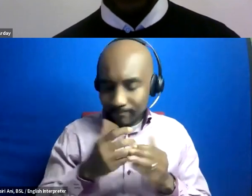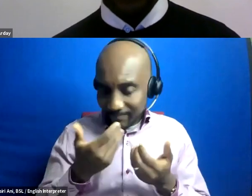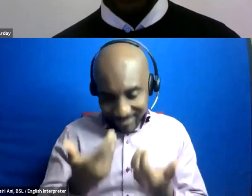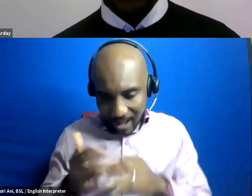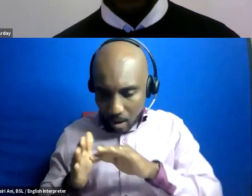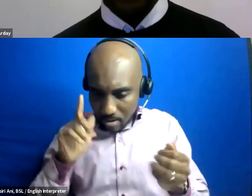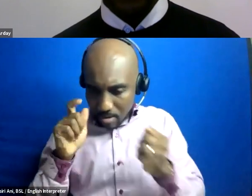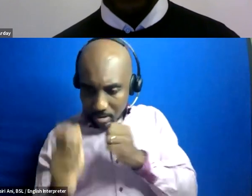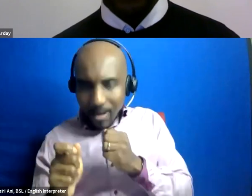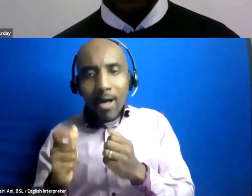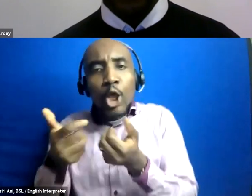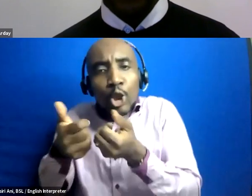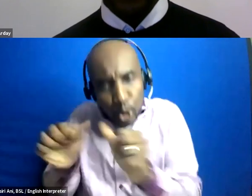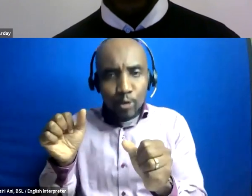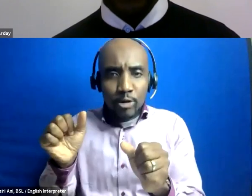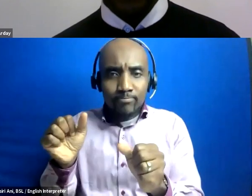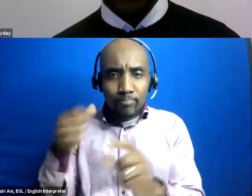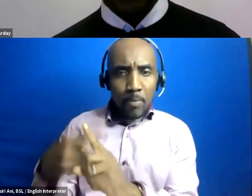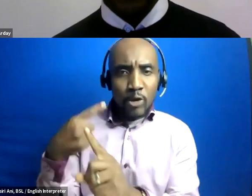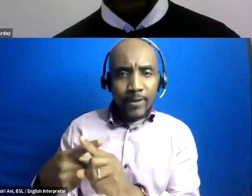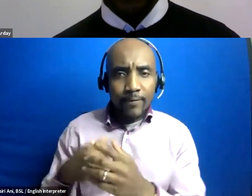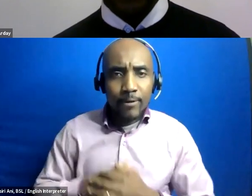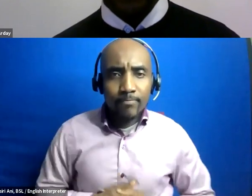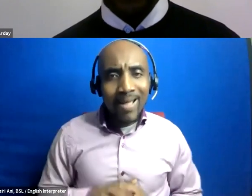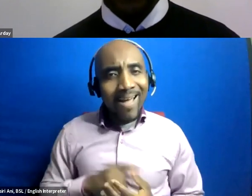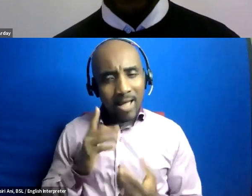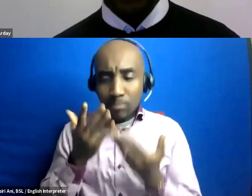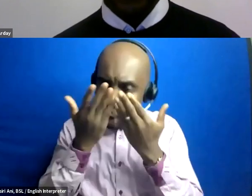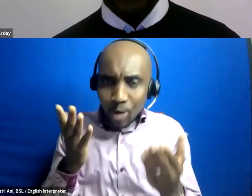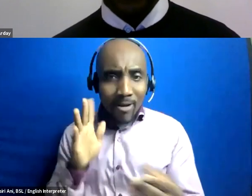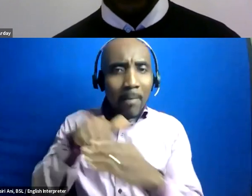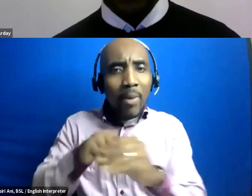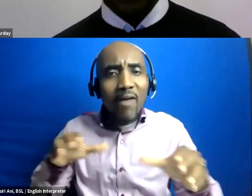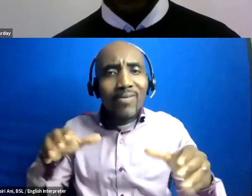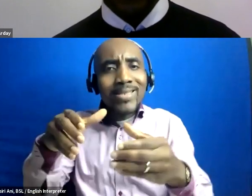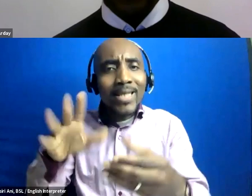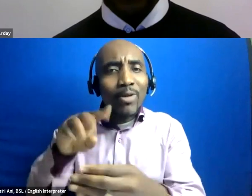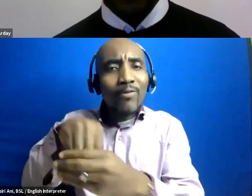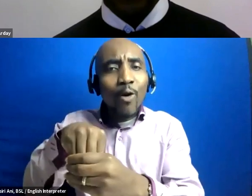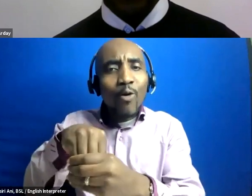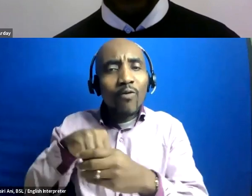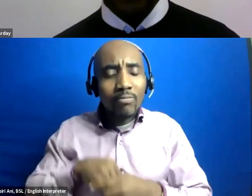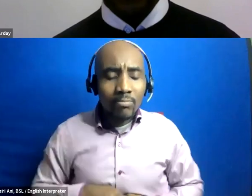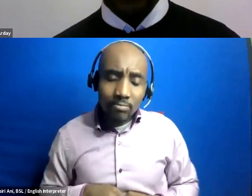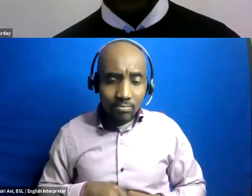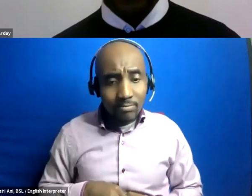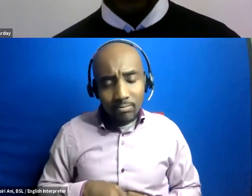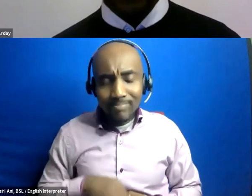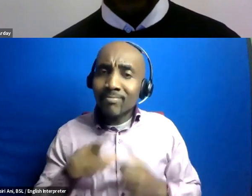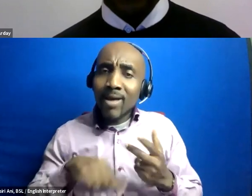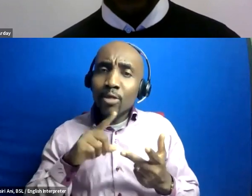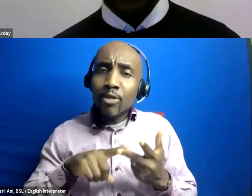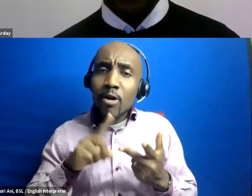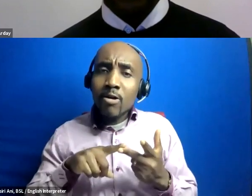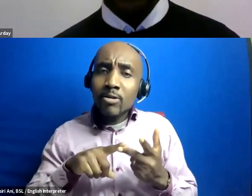It's an honor to be a part of the team. And also to be able to speak to the people who can